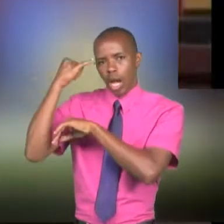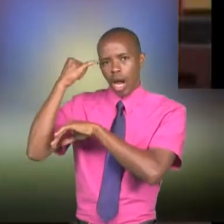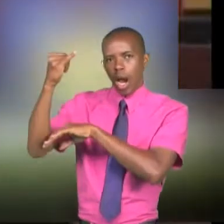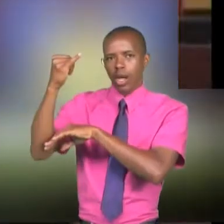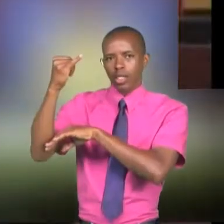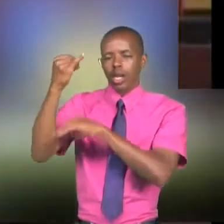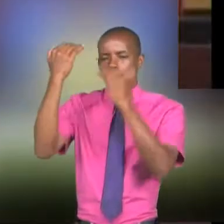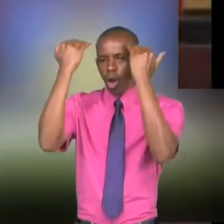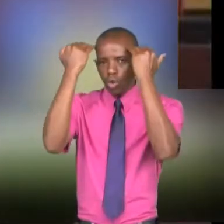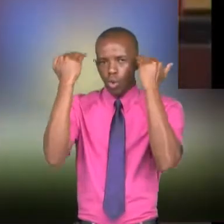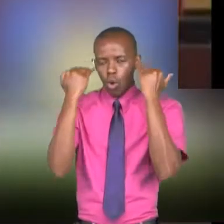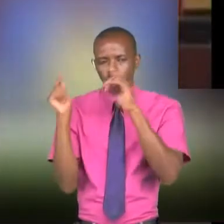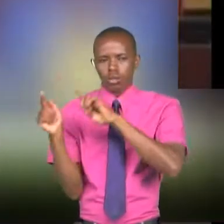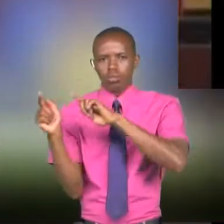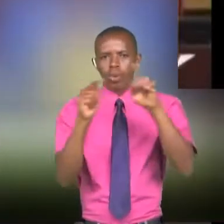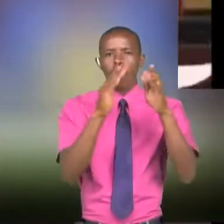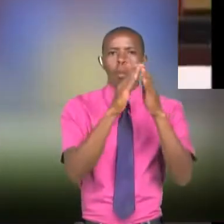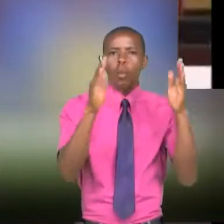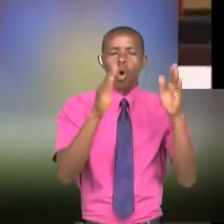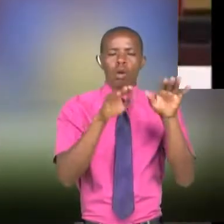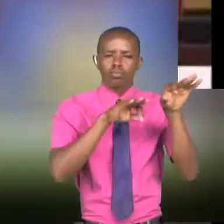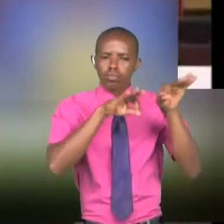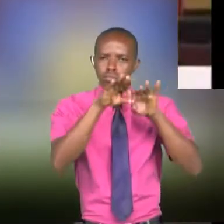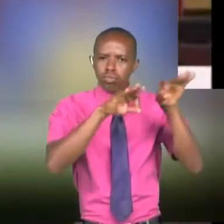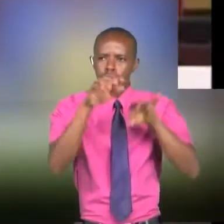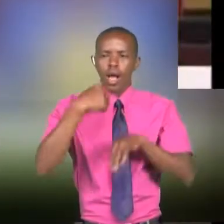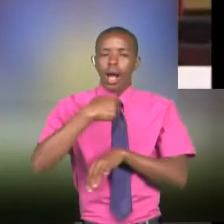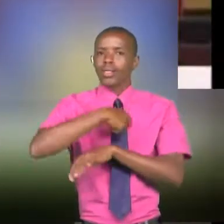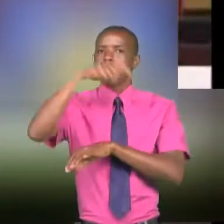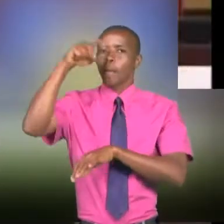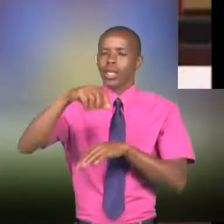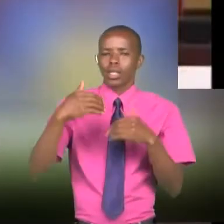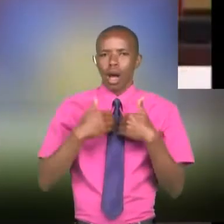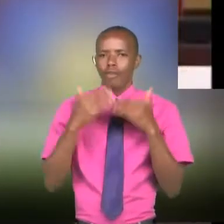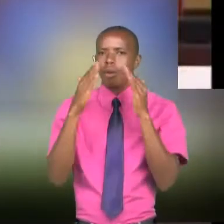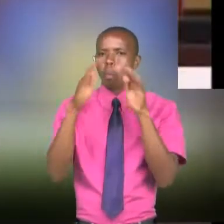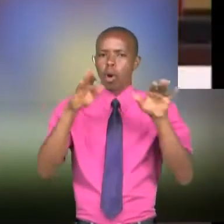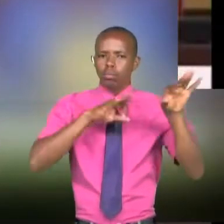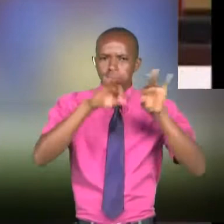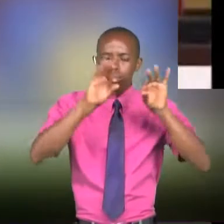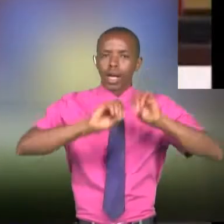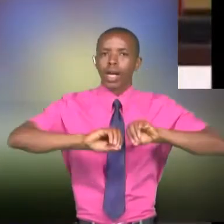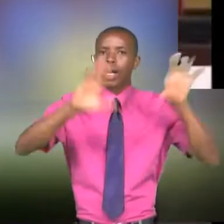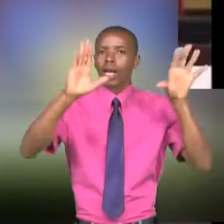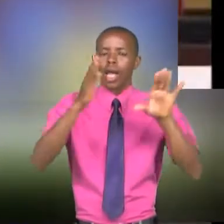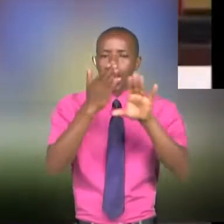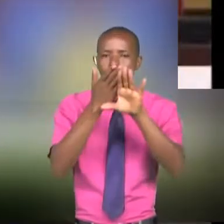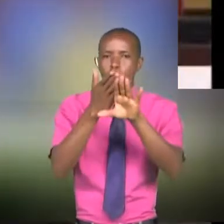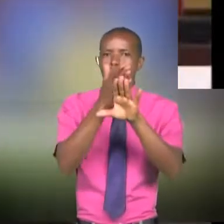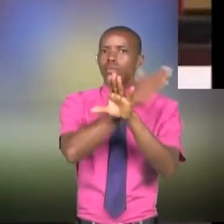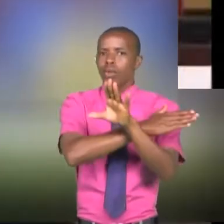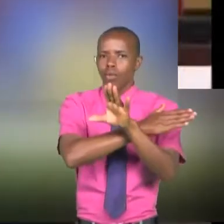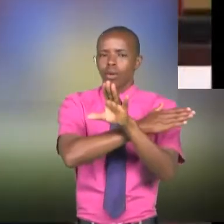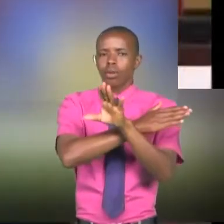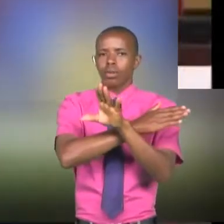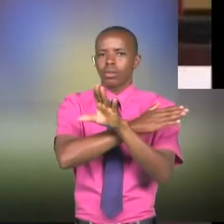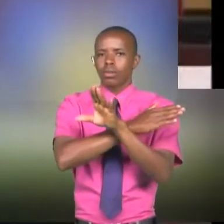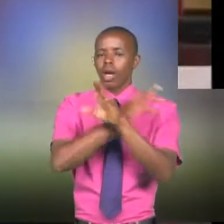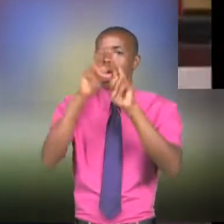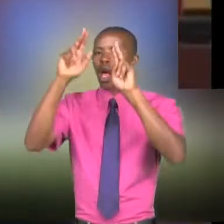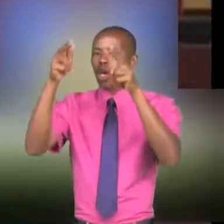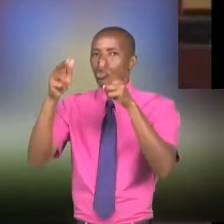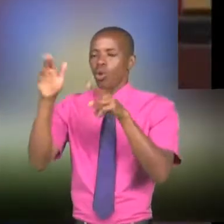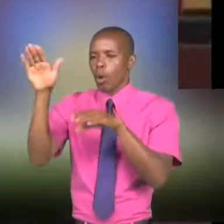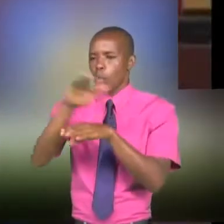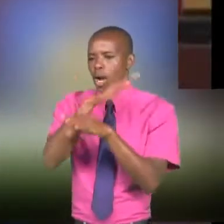court for further interpretations. We must have that further interpretation clearly before we rush on the issue of